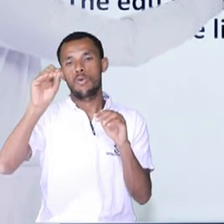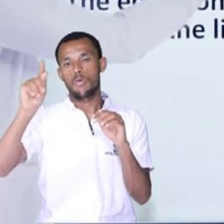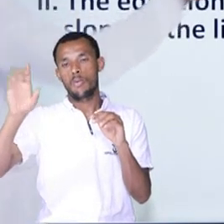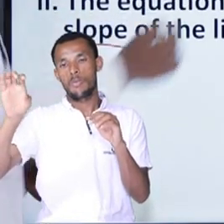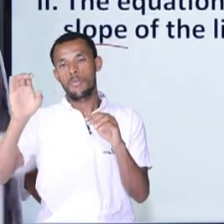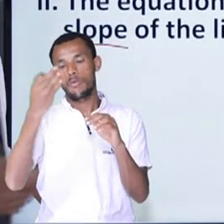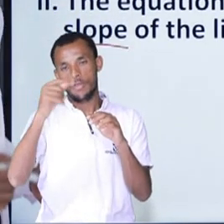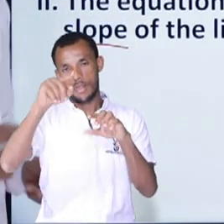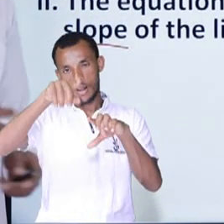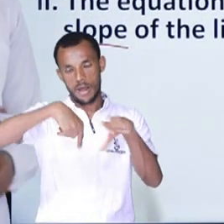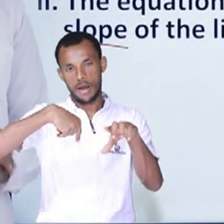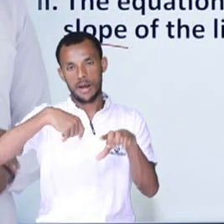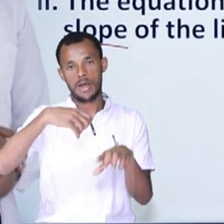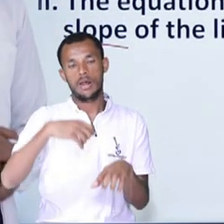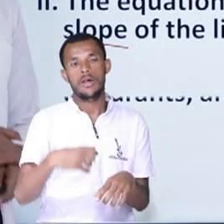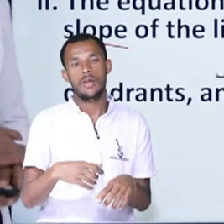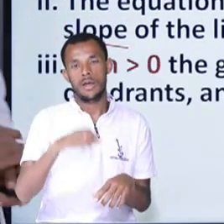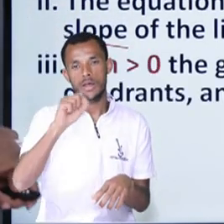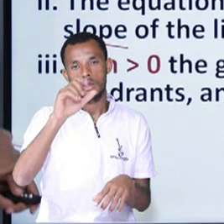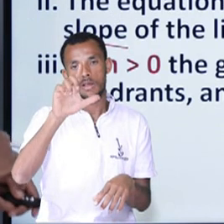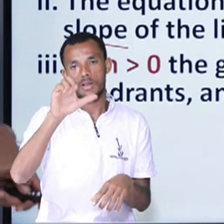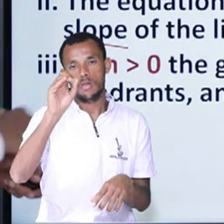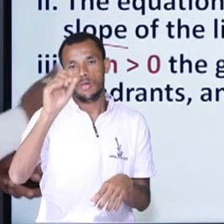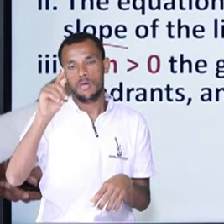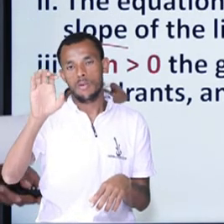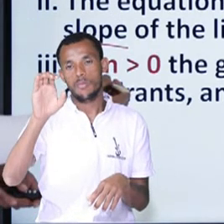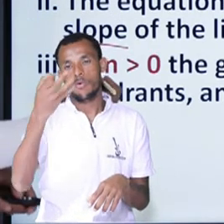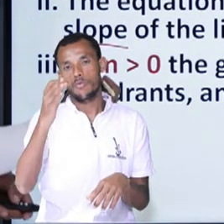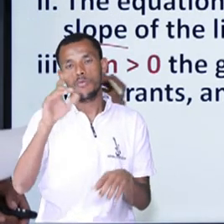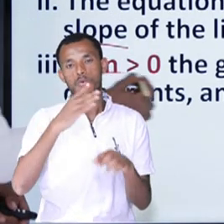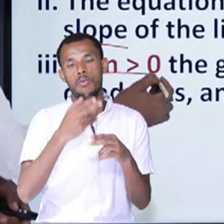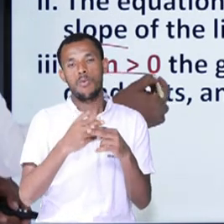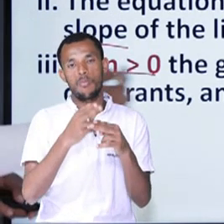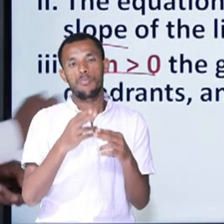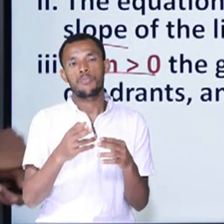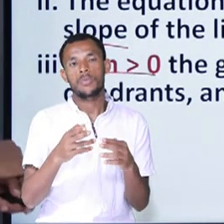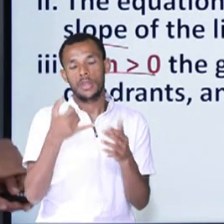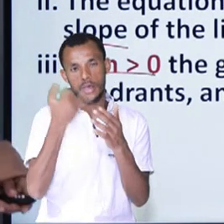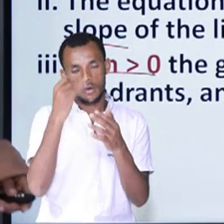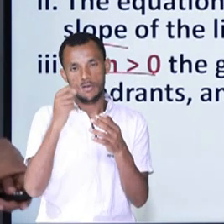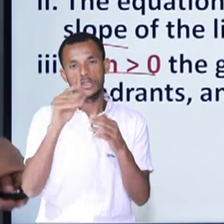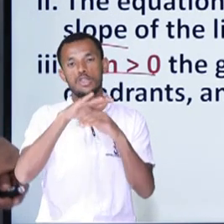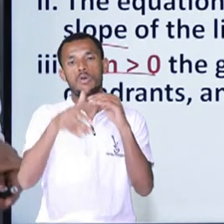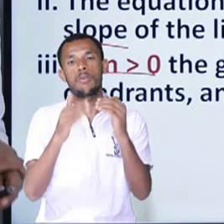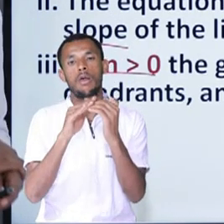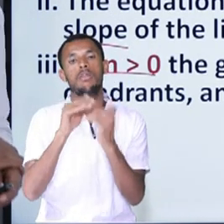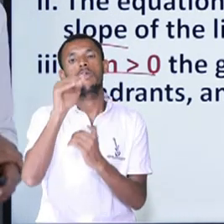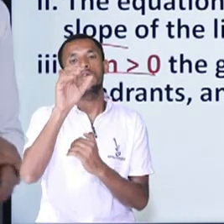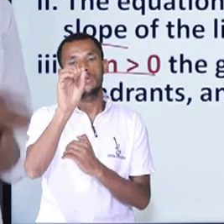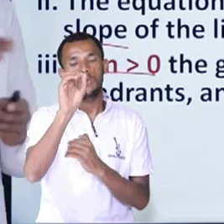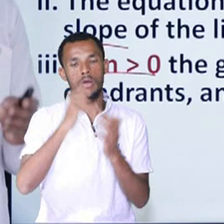m is called a slope of the line. Then if that slope is greater than